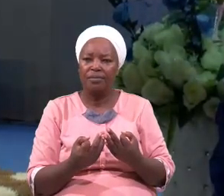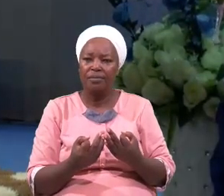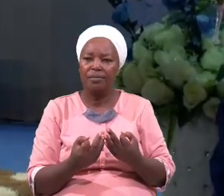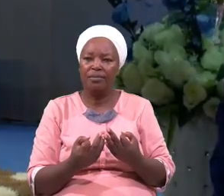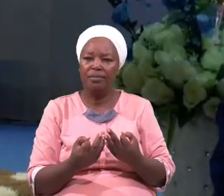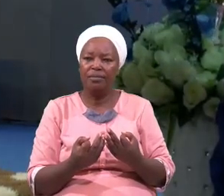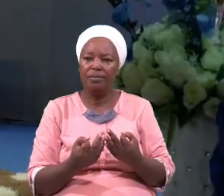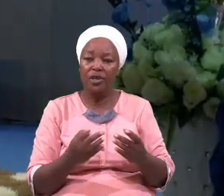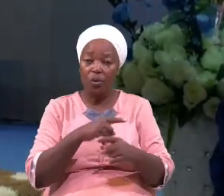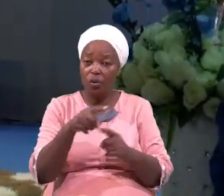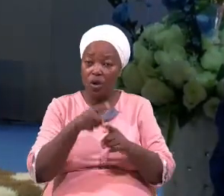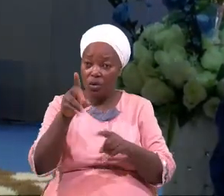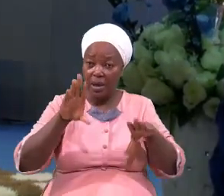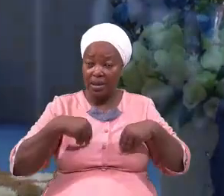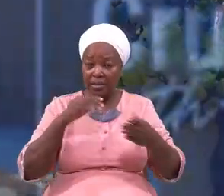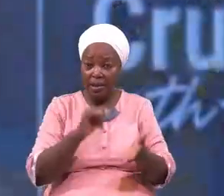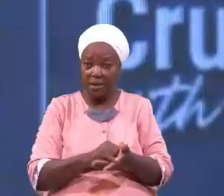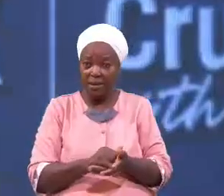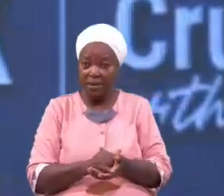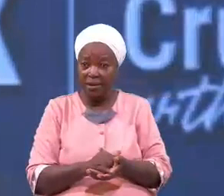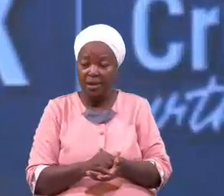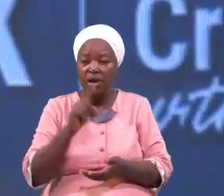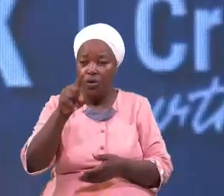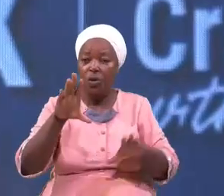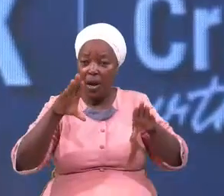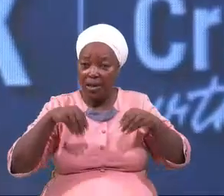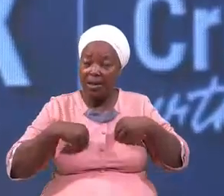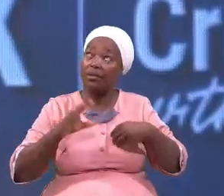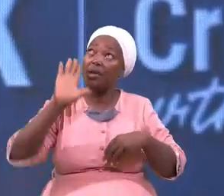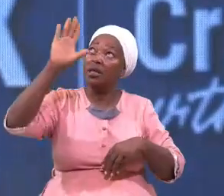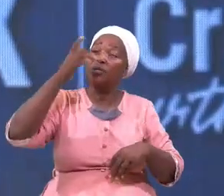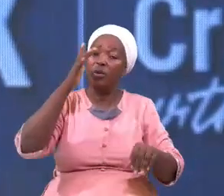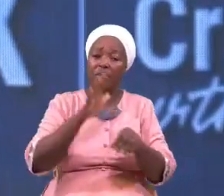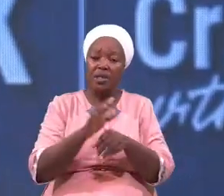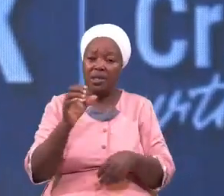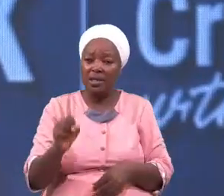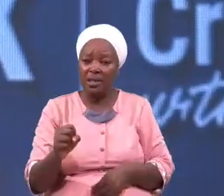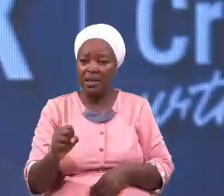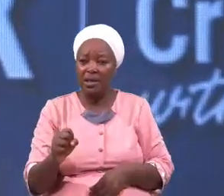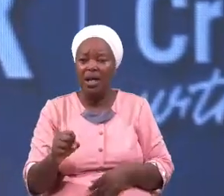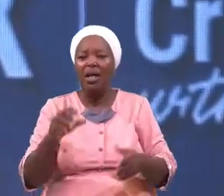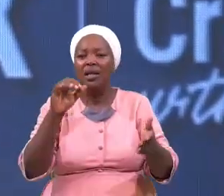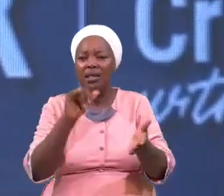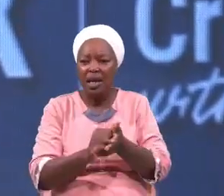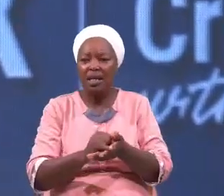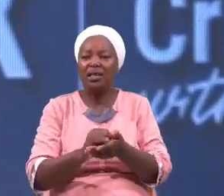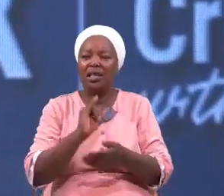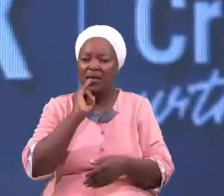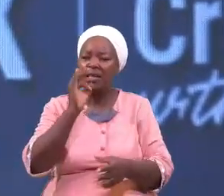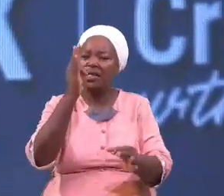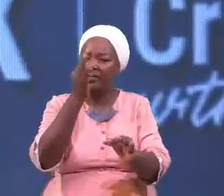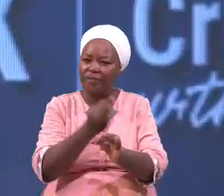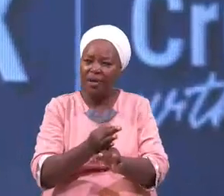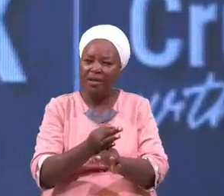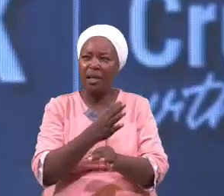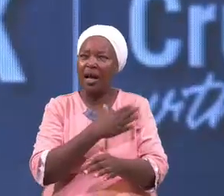When you accept that, you accept his promises. That is faith. And